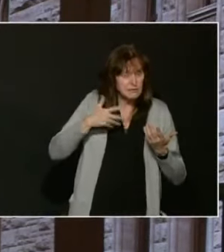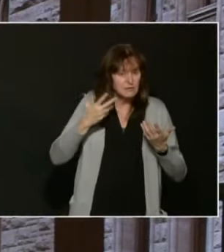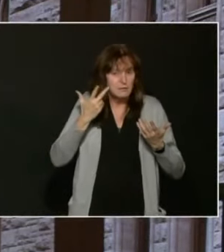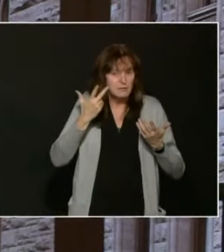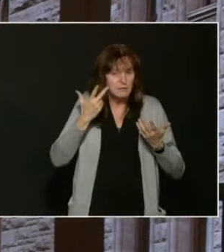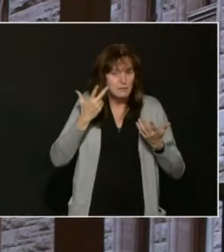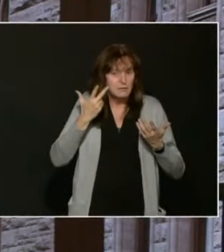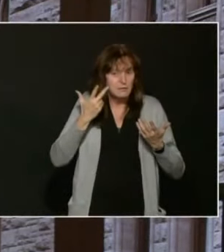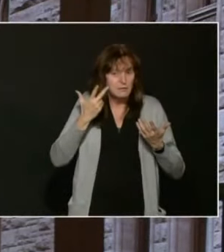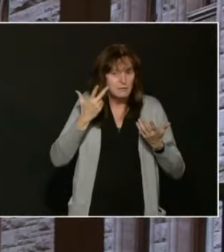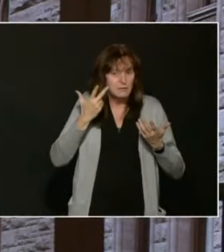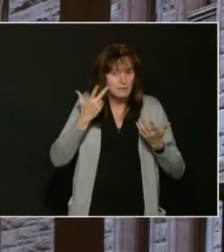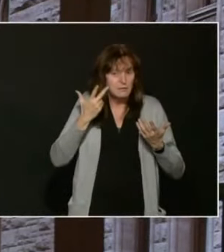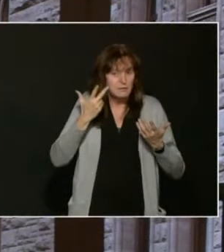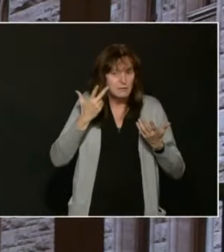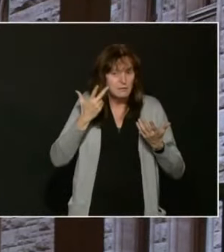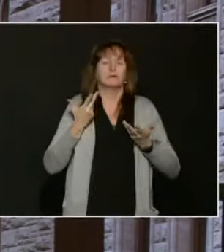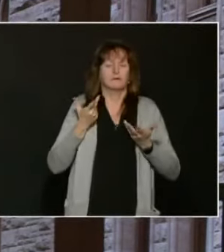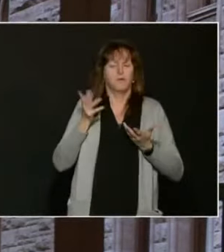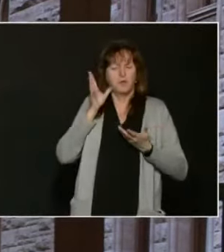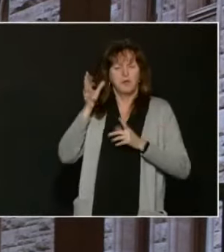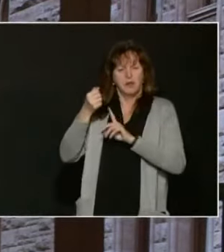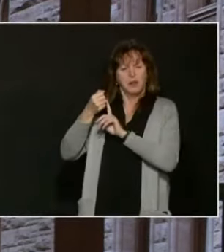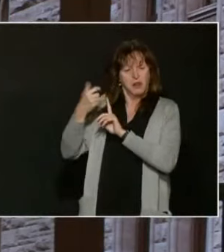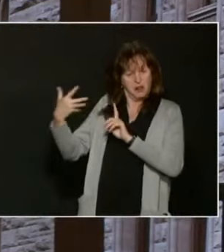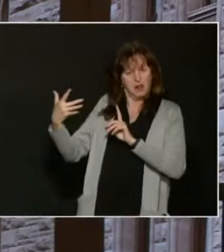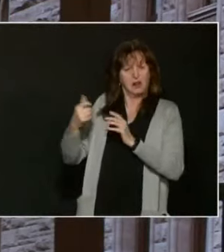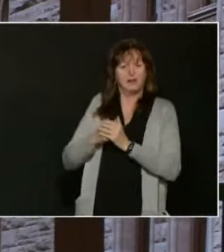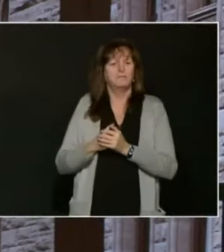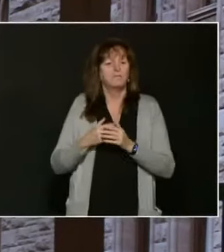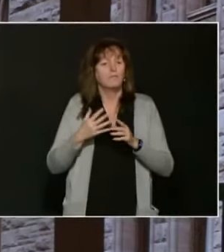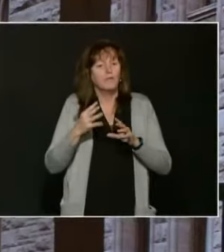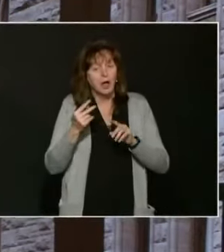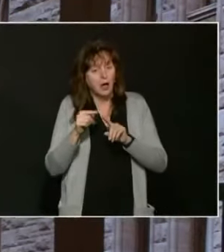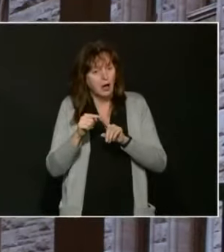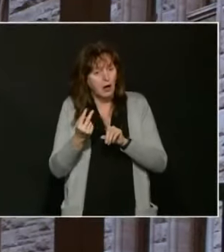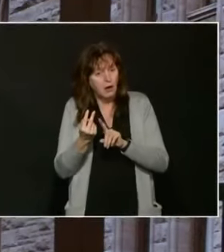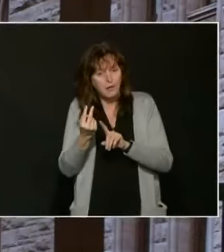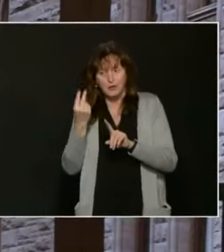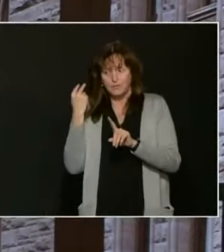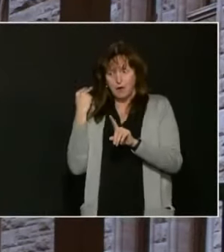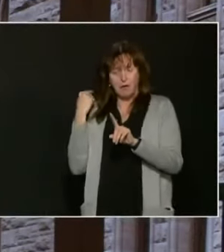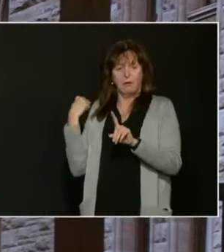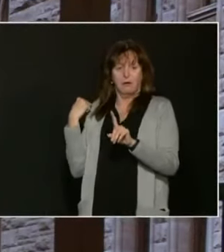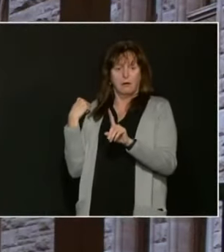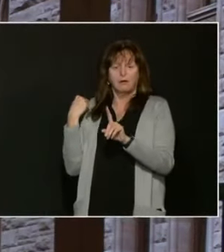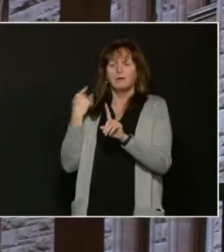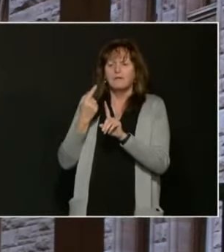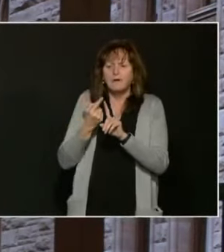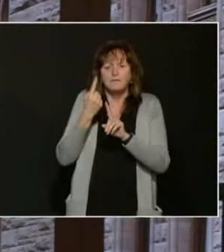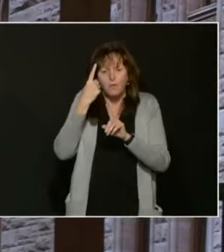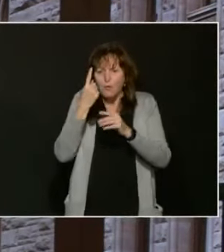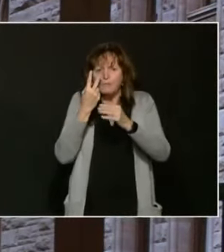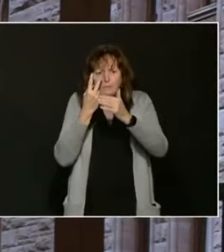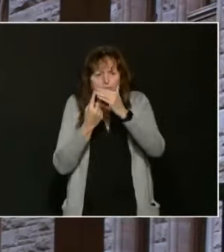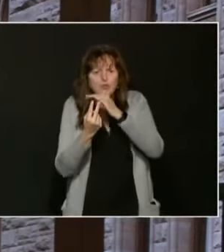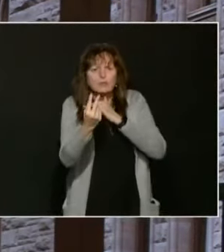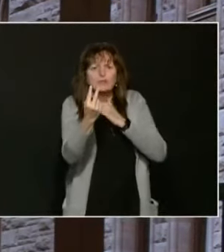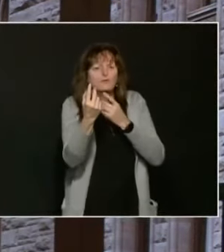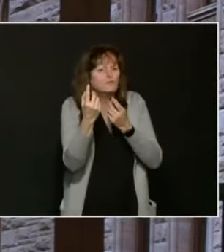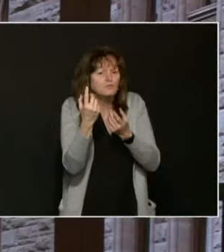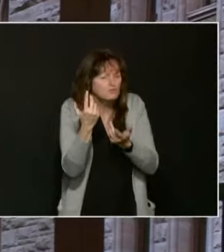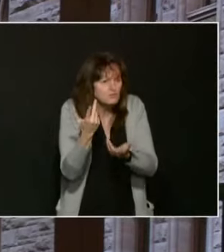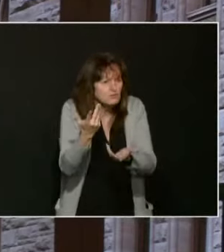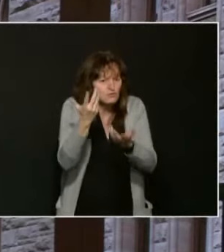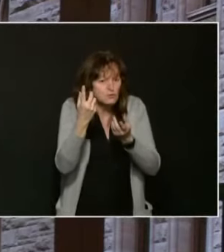analogy, looking up, back down the road and looking up to see where we're doing, how we're doing, and to advise us on how we have to still be,